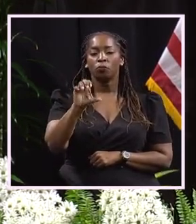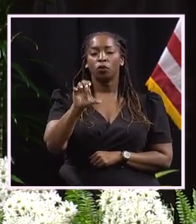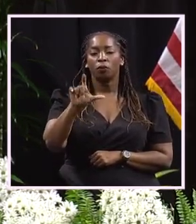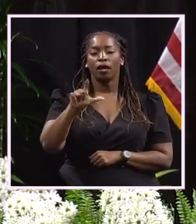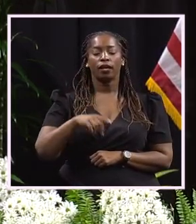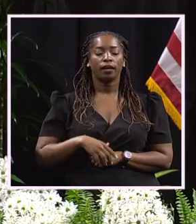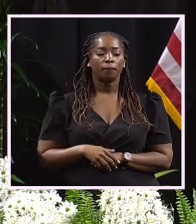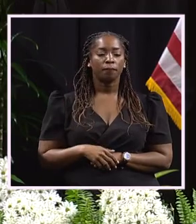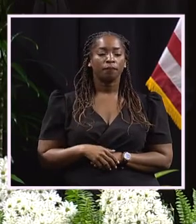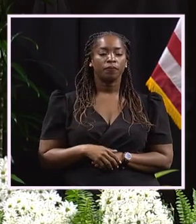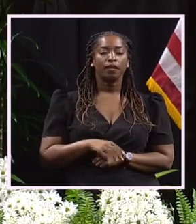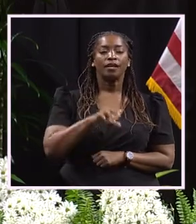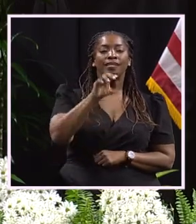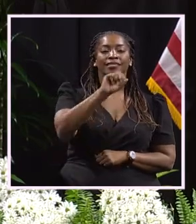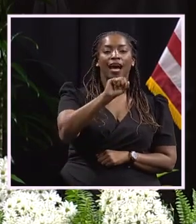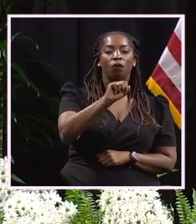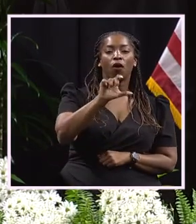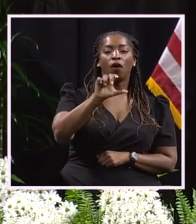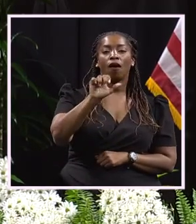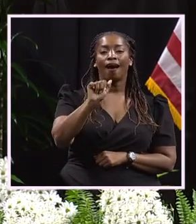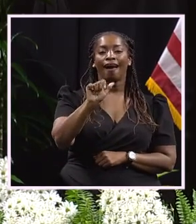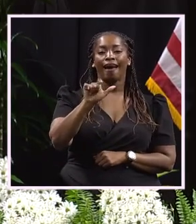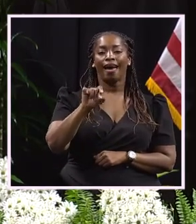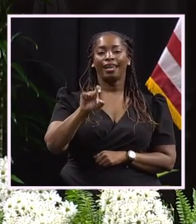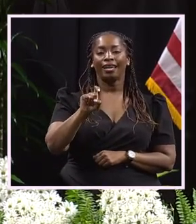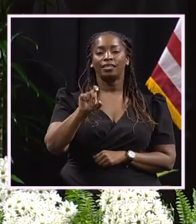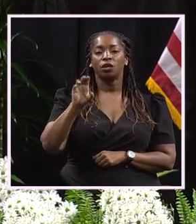Cyril Alex Balch, cum laude.